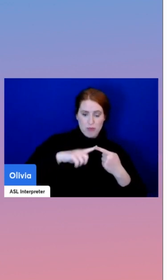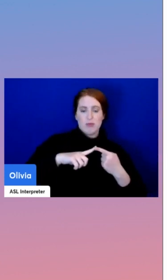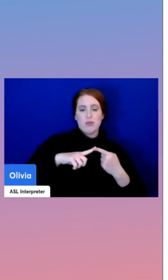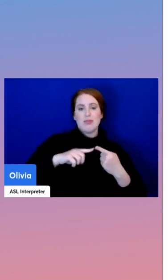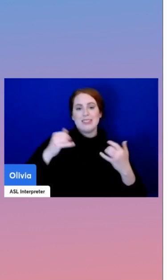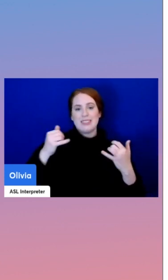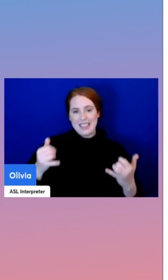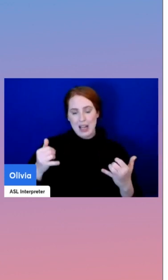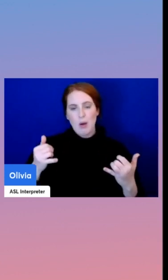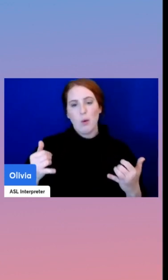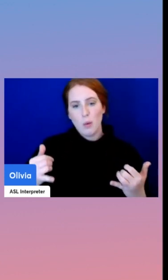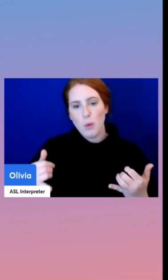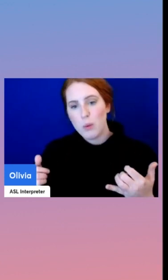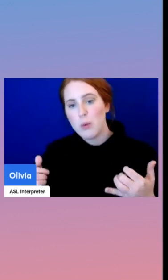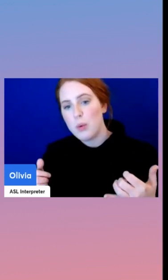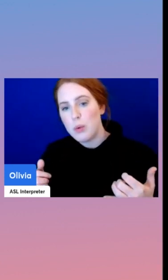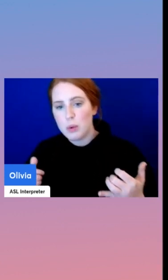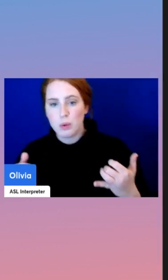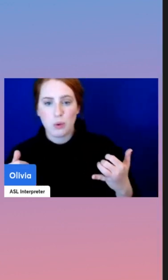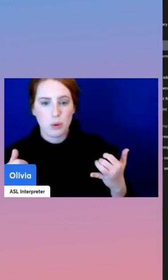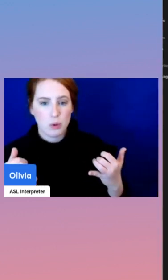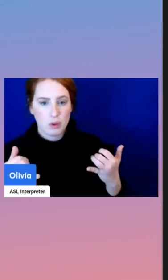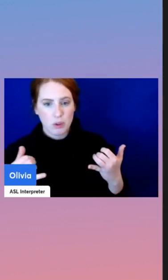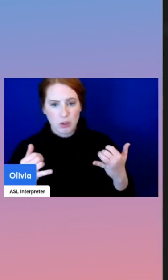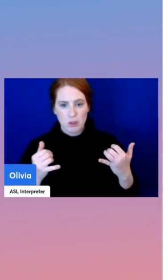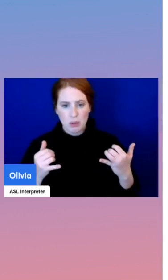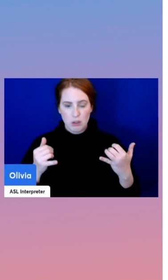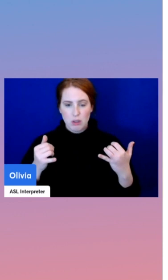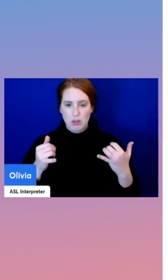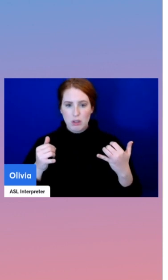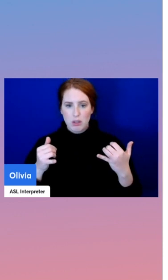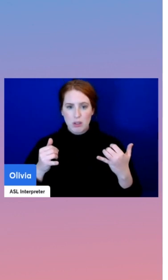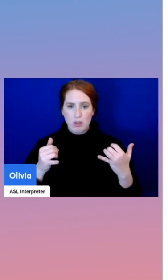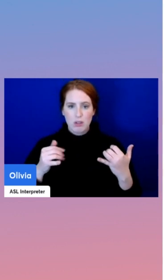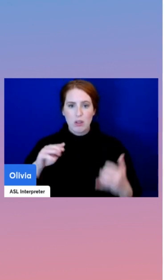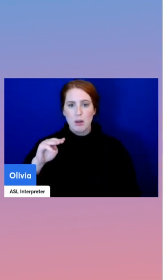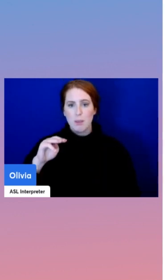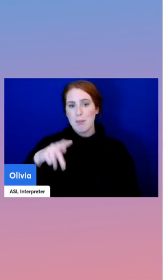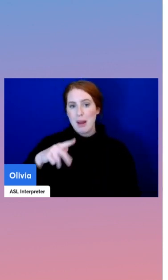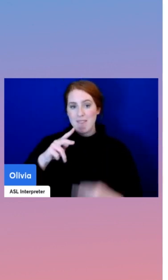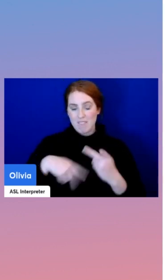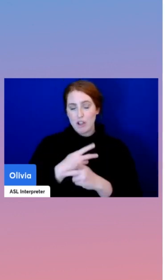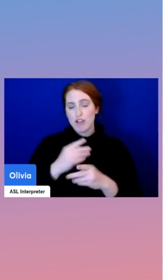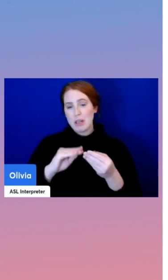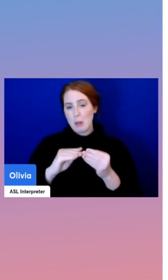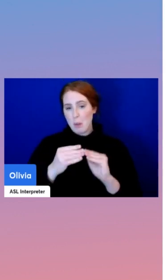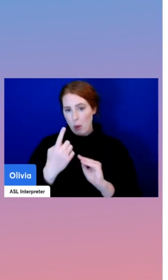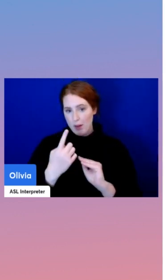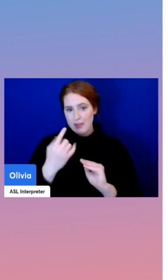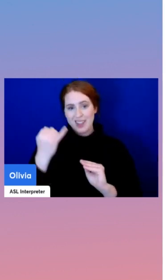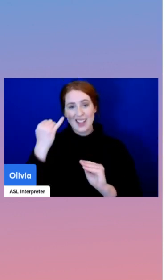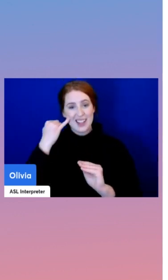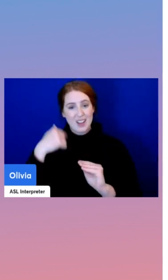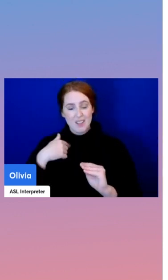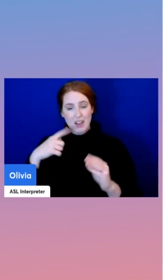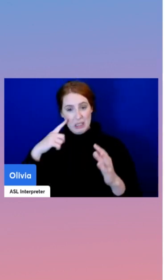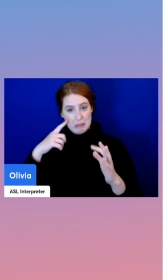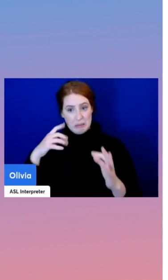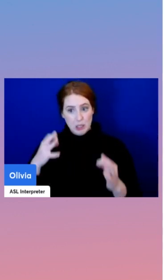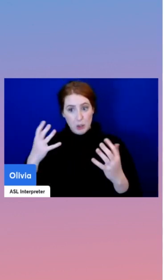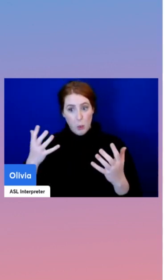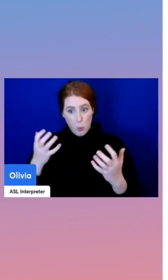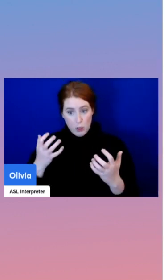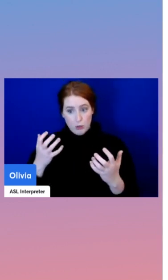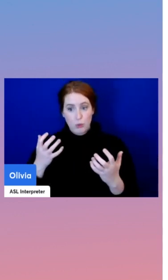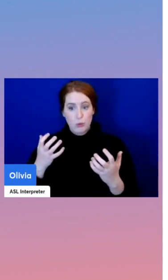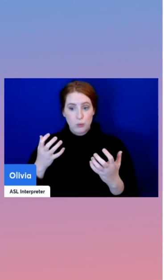the channel is not only the channel is created, but also it's mapped to the version number 1. And in case I want to